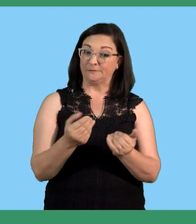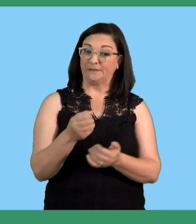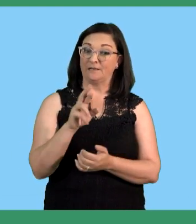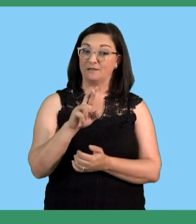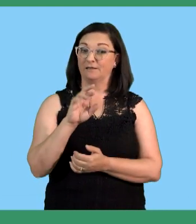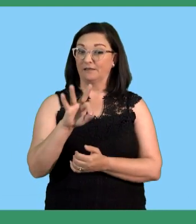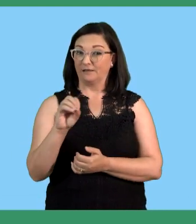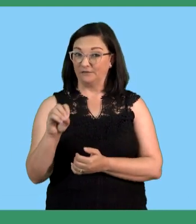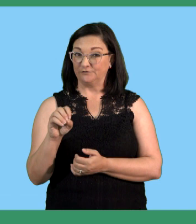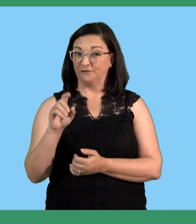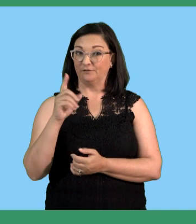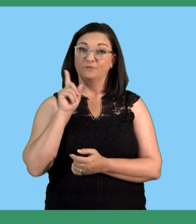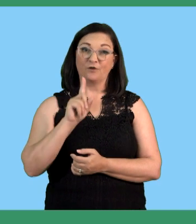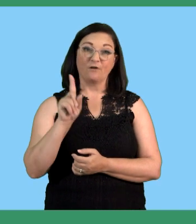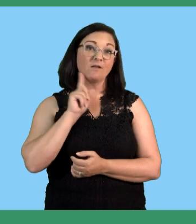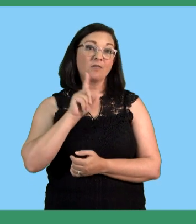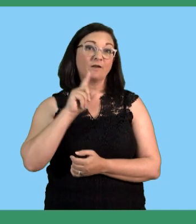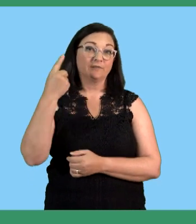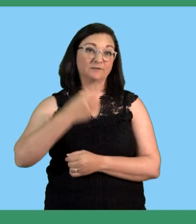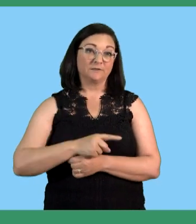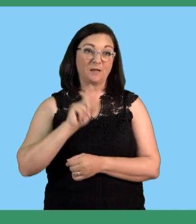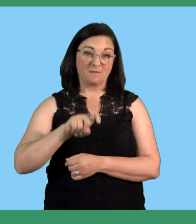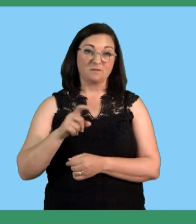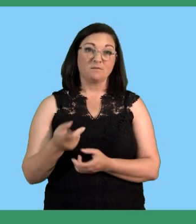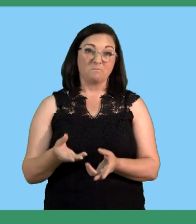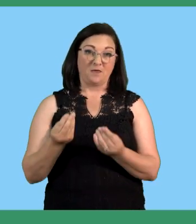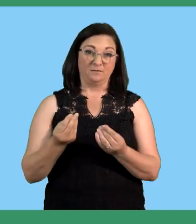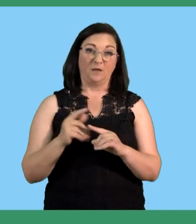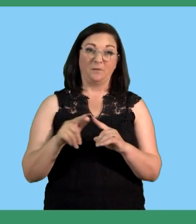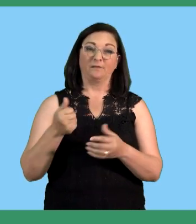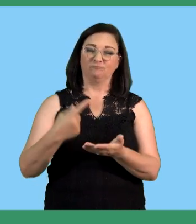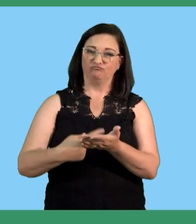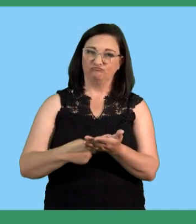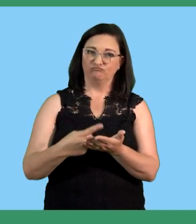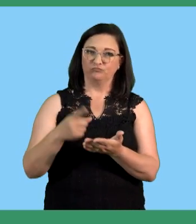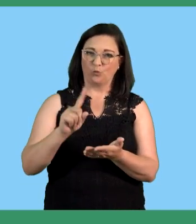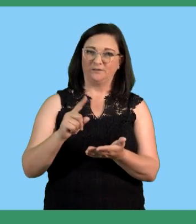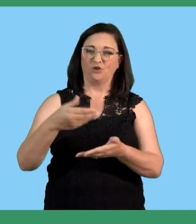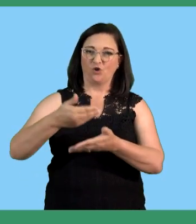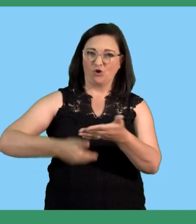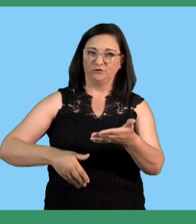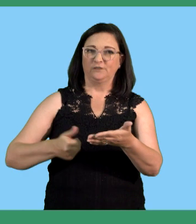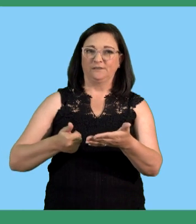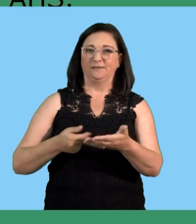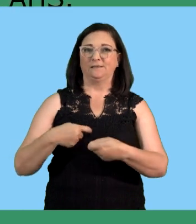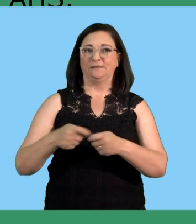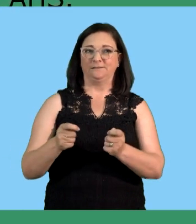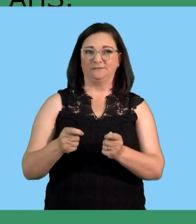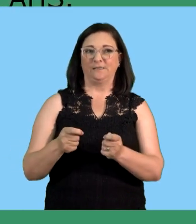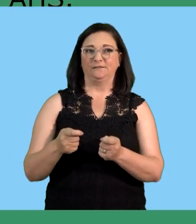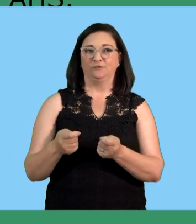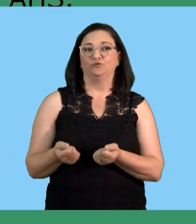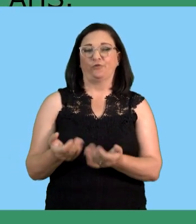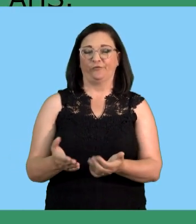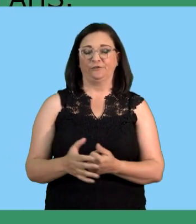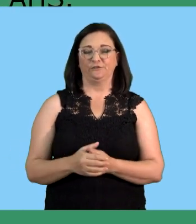They also discussed the employment contract and conditions of service. Right. The first